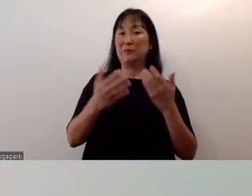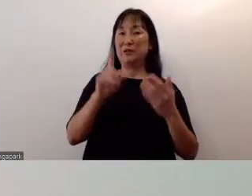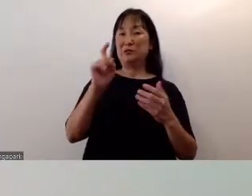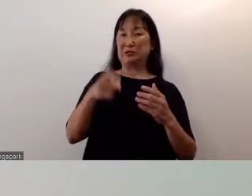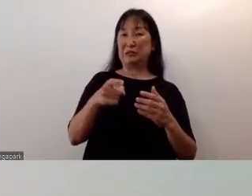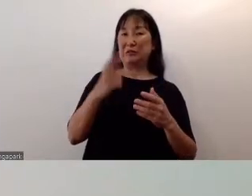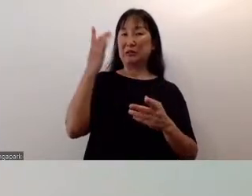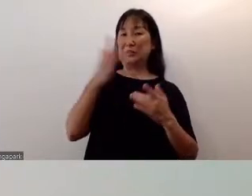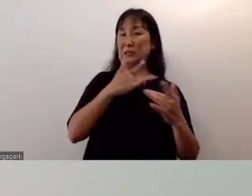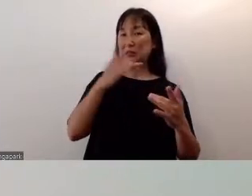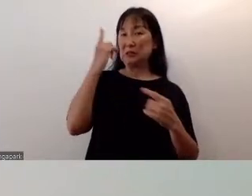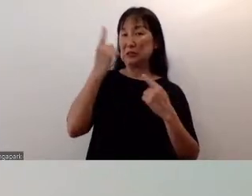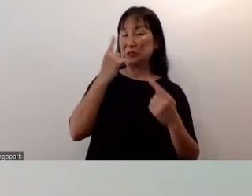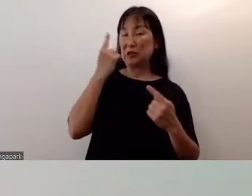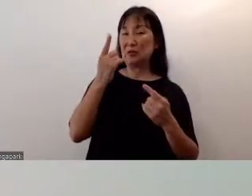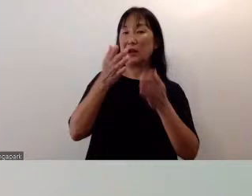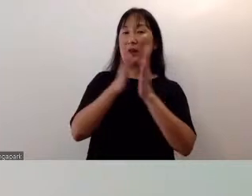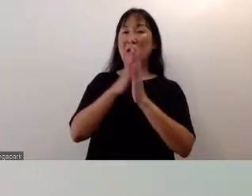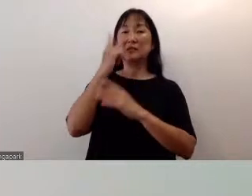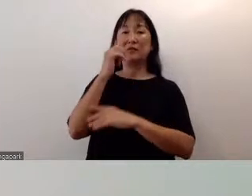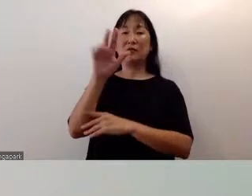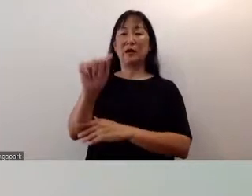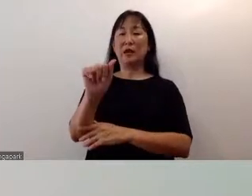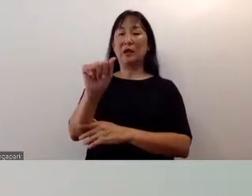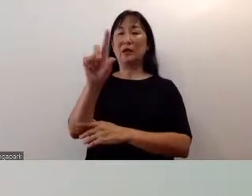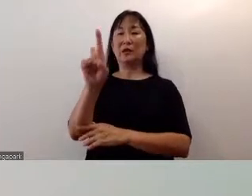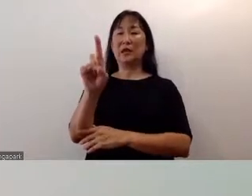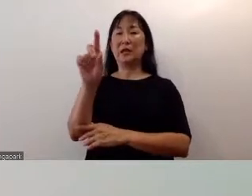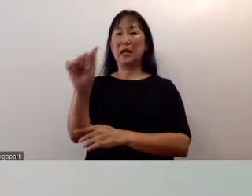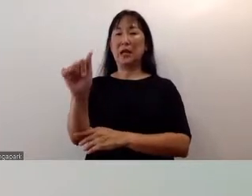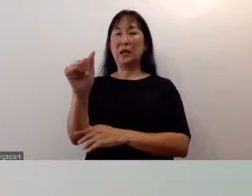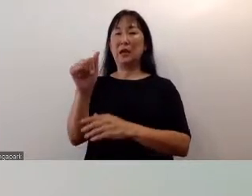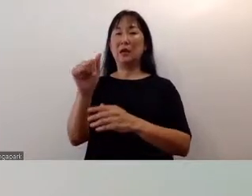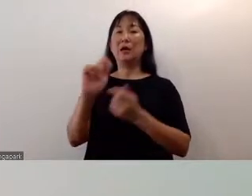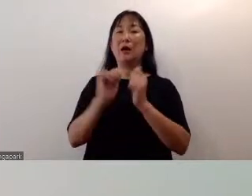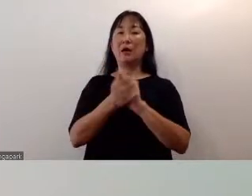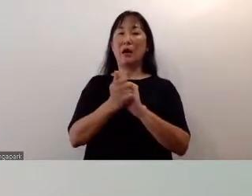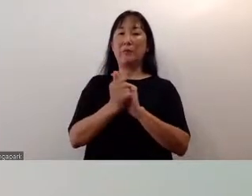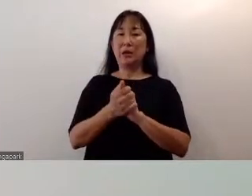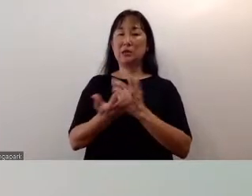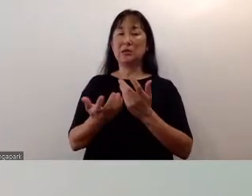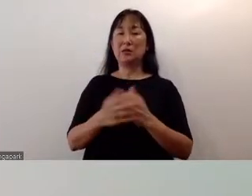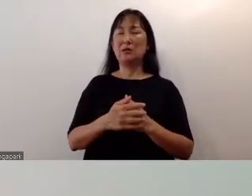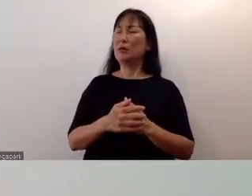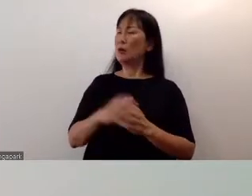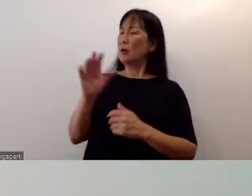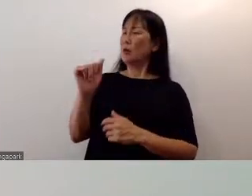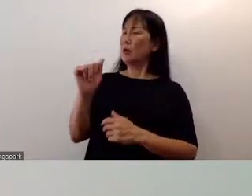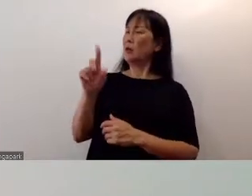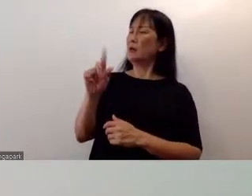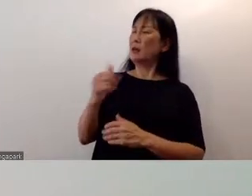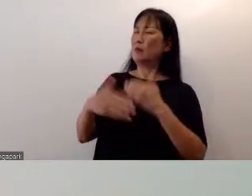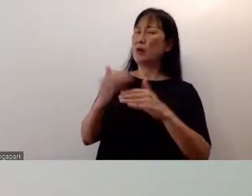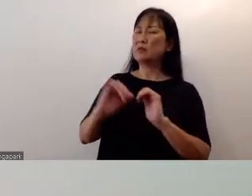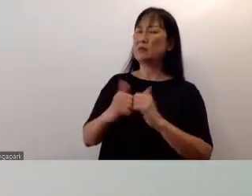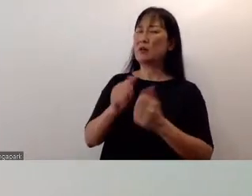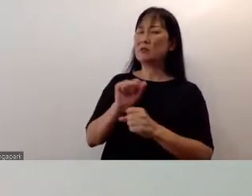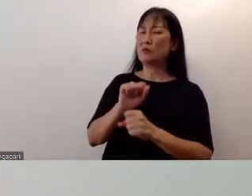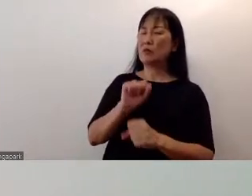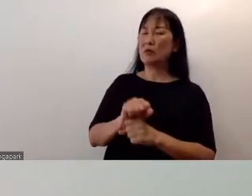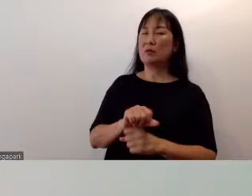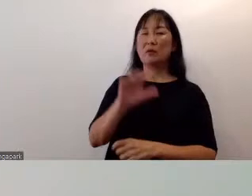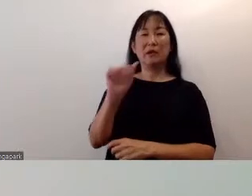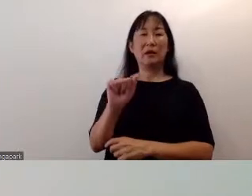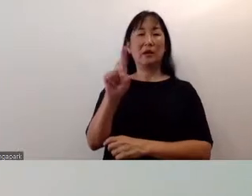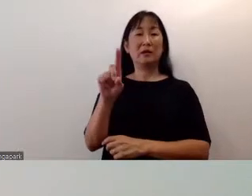for an ADA accommodation. So how does the ADA process work? So